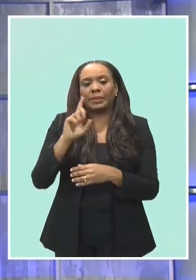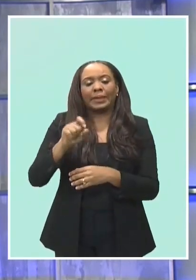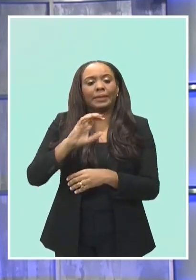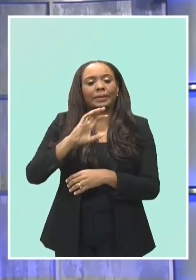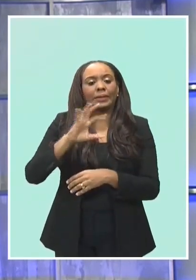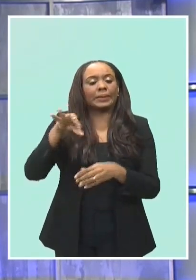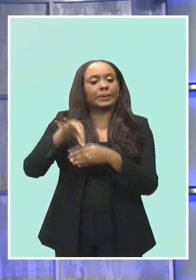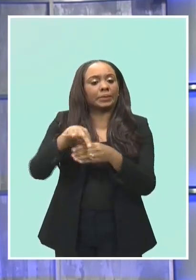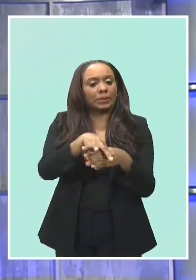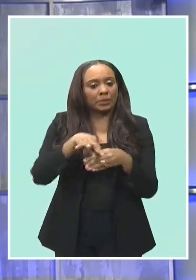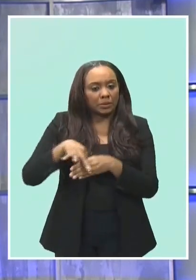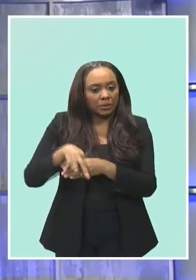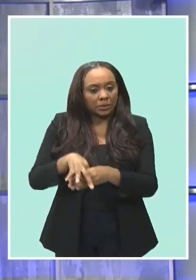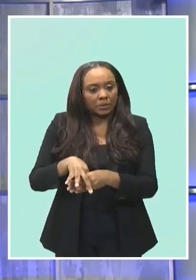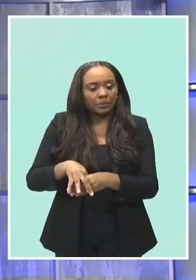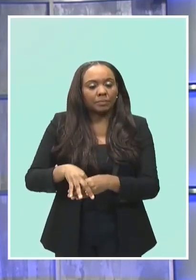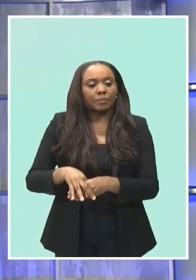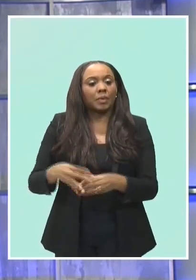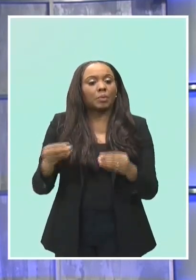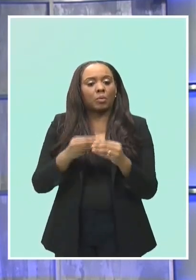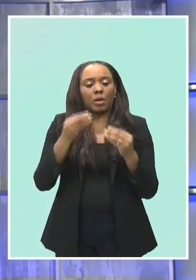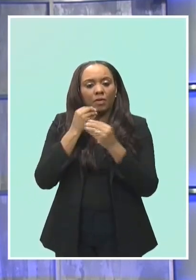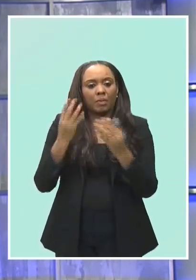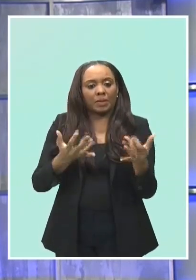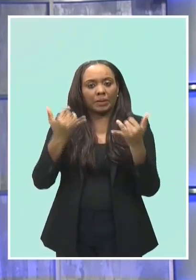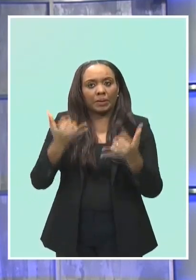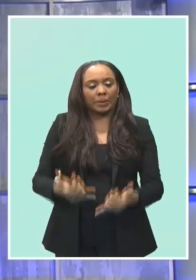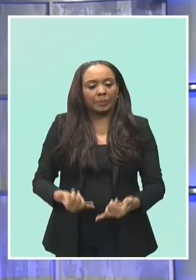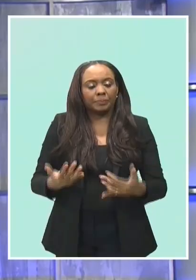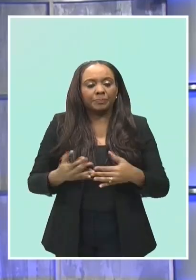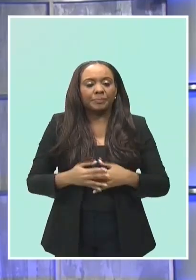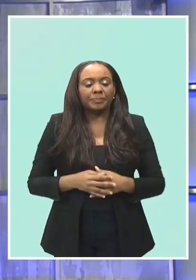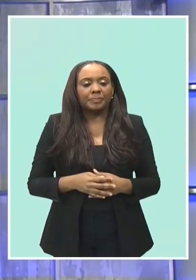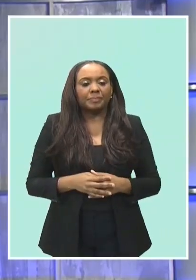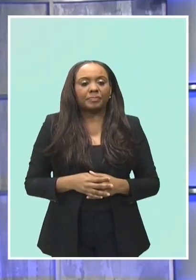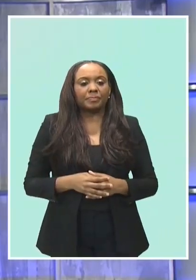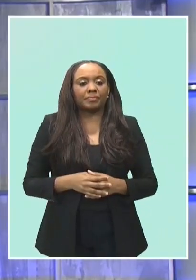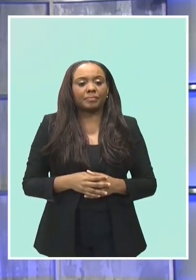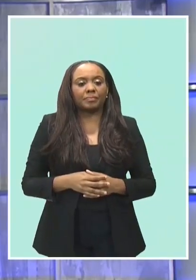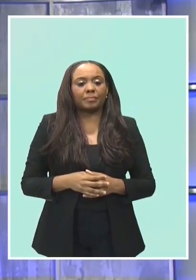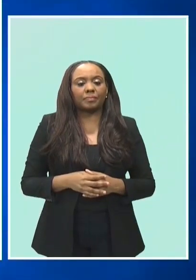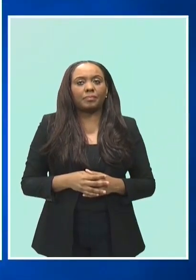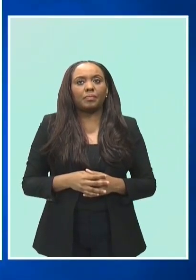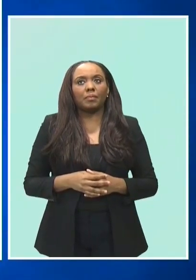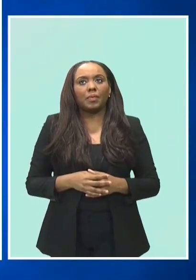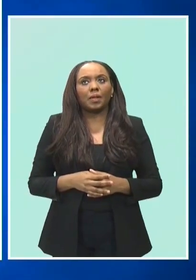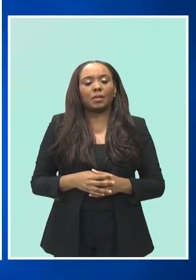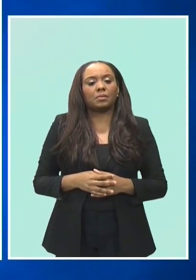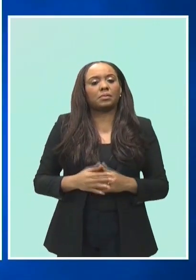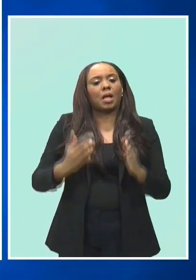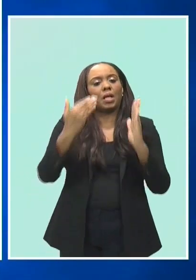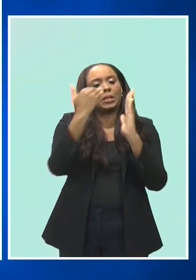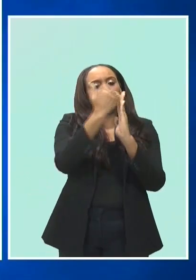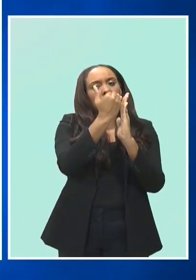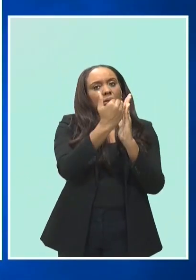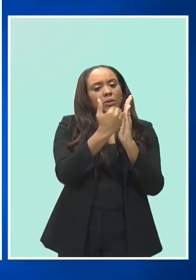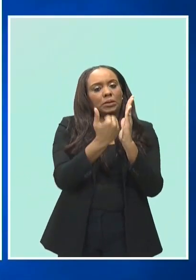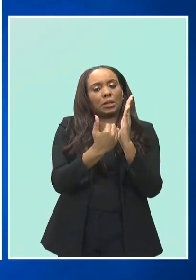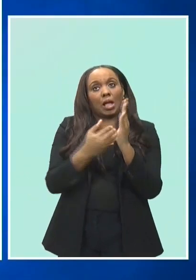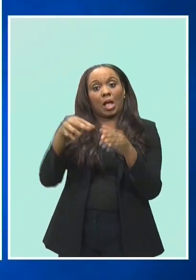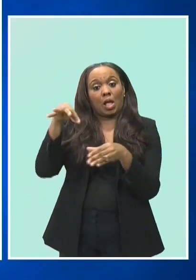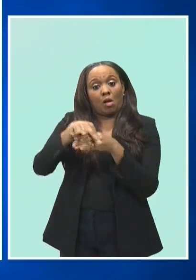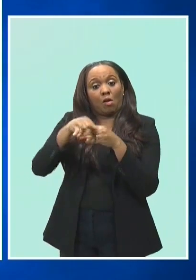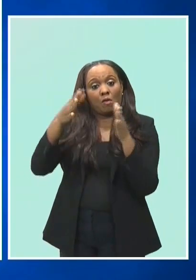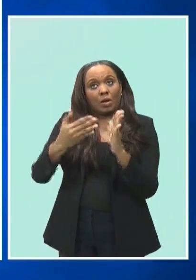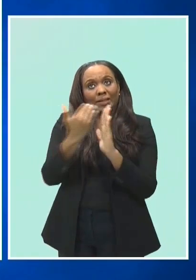another regional and general election. HGP-TV's Handel Duncan has the details. The list that will be produced from the